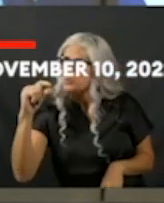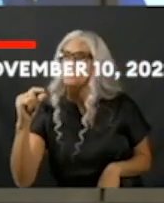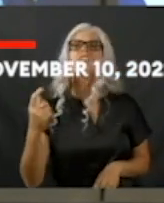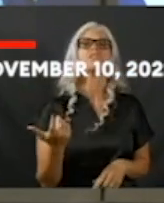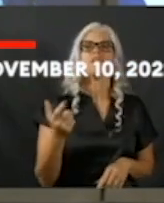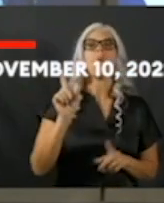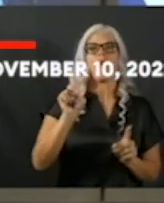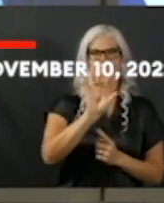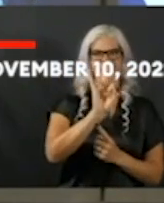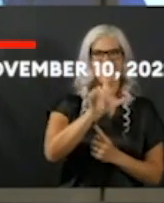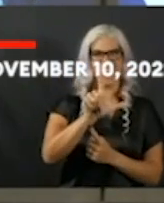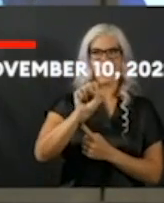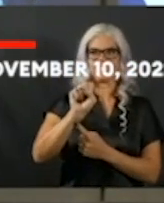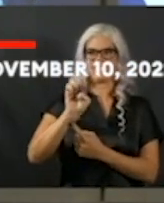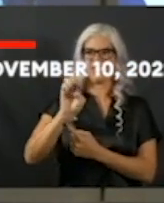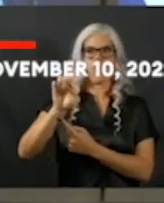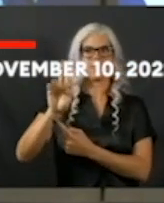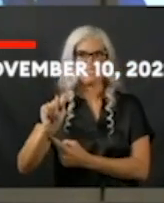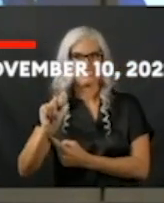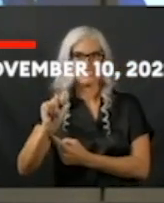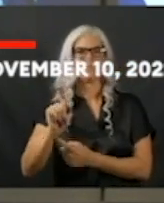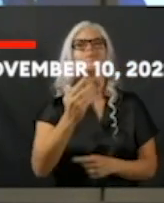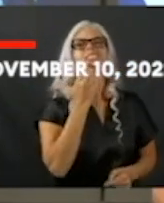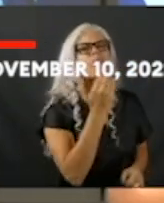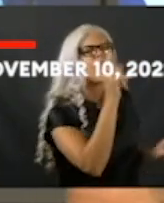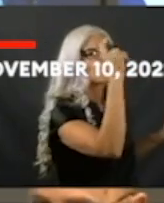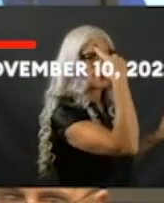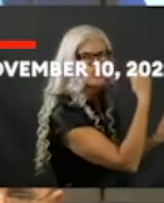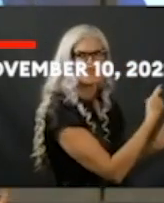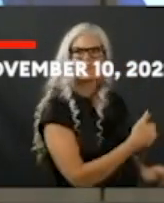FLSERT or at FLCERT. Thank you, Governor. Okay. All right. Thanks.